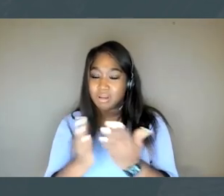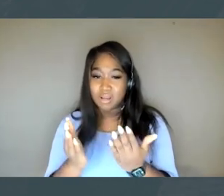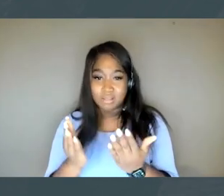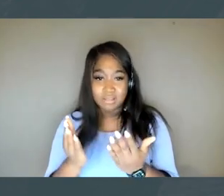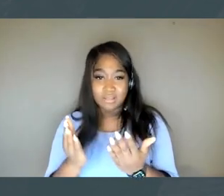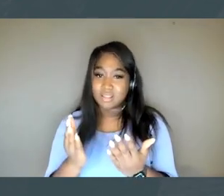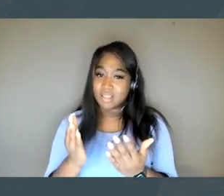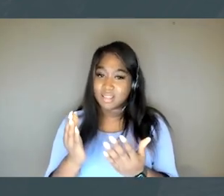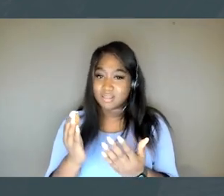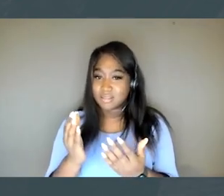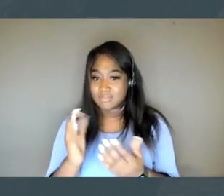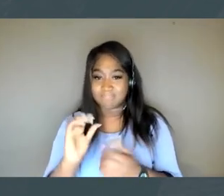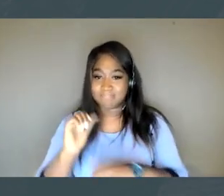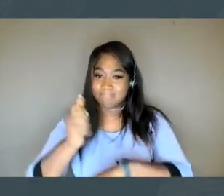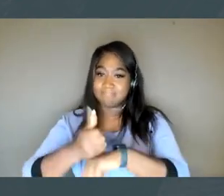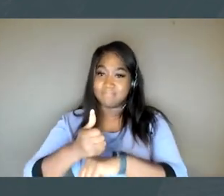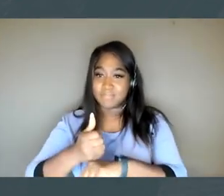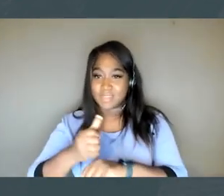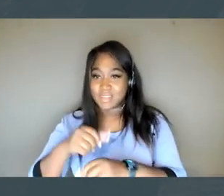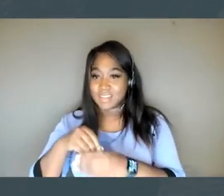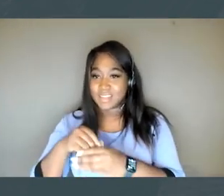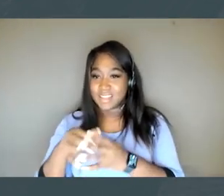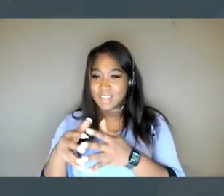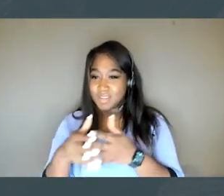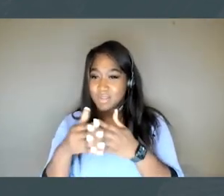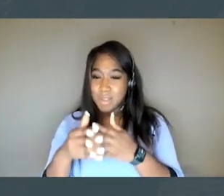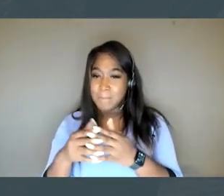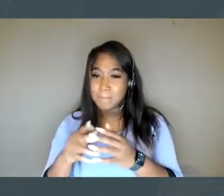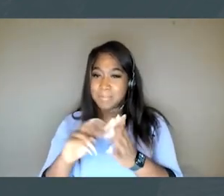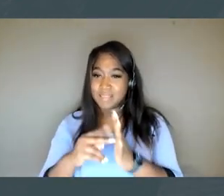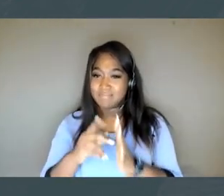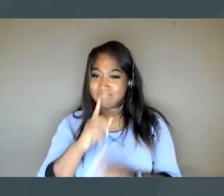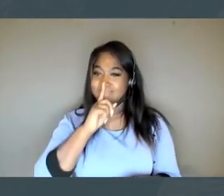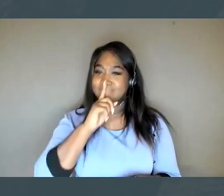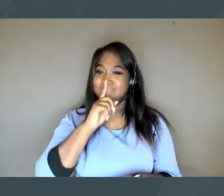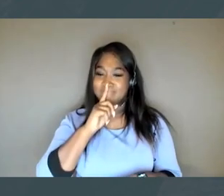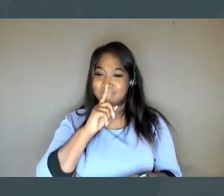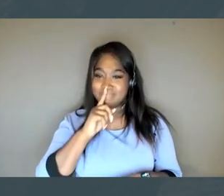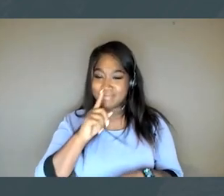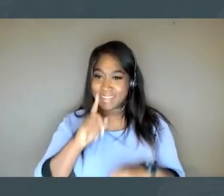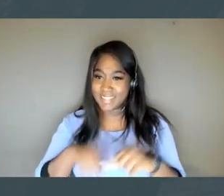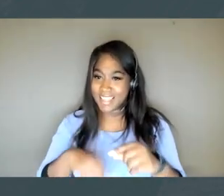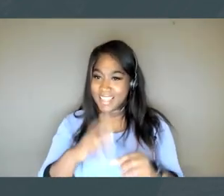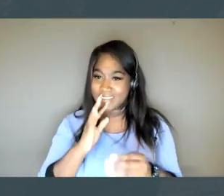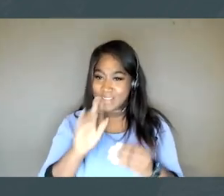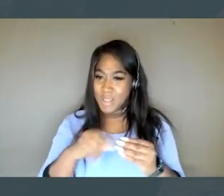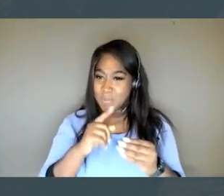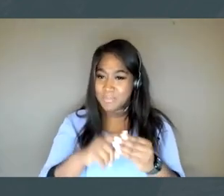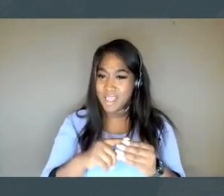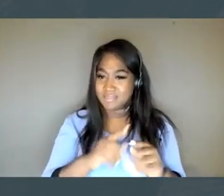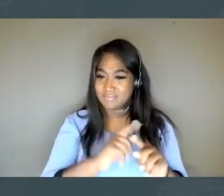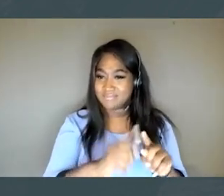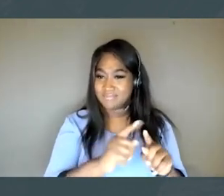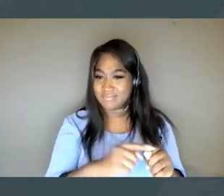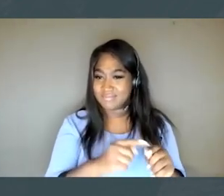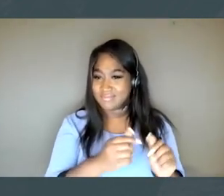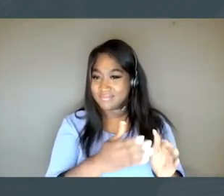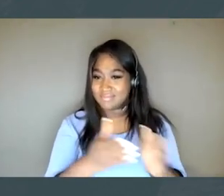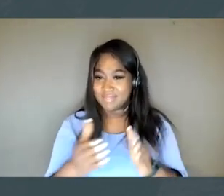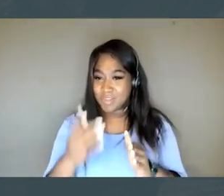the US, but I can't not talk about forms of West African practice. I can't not talk